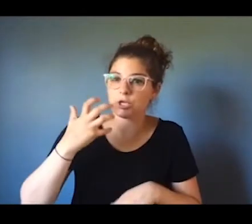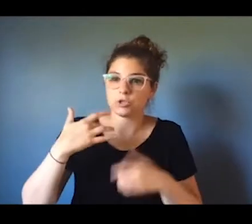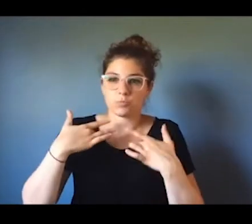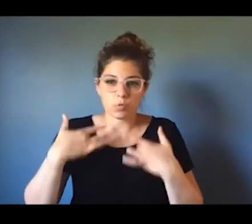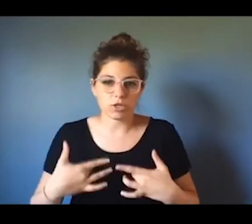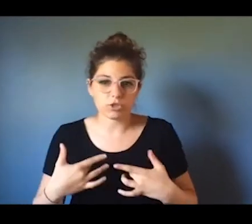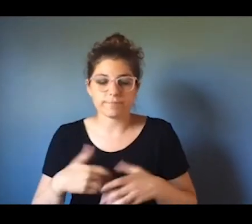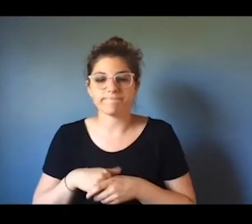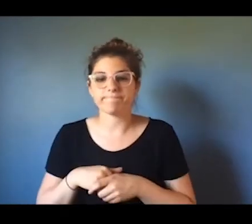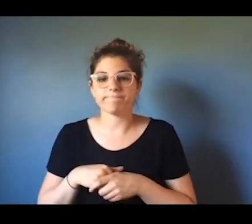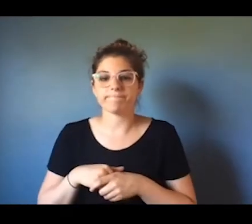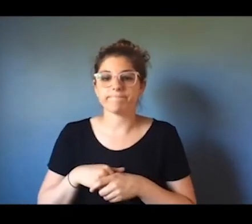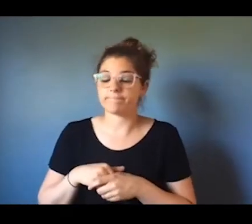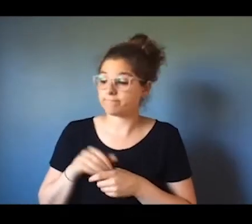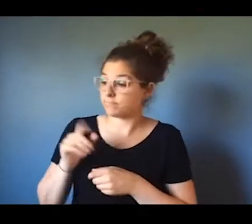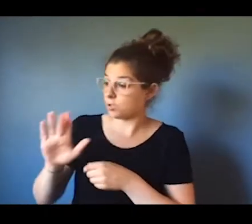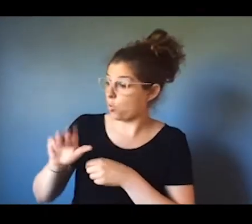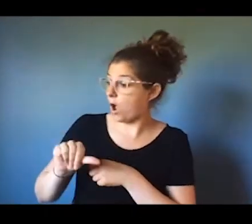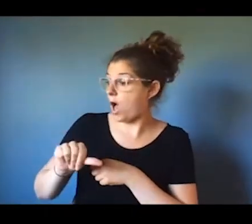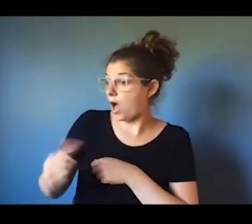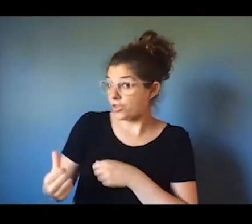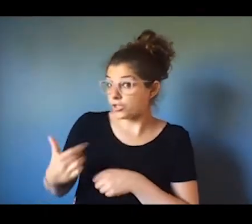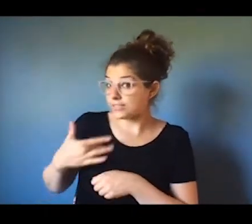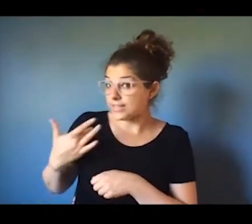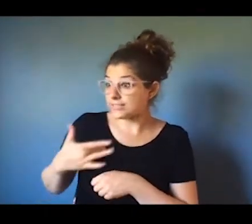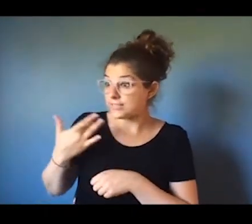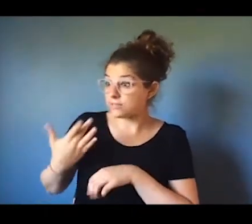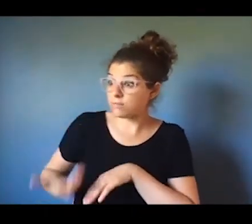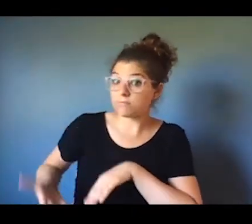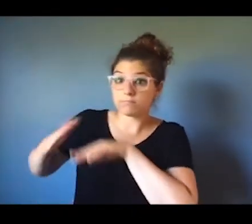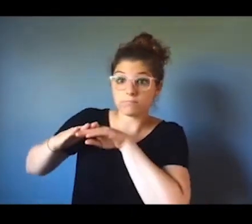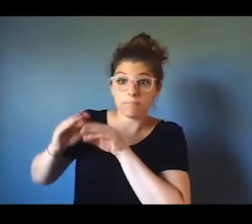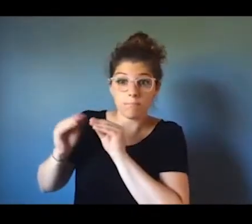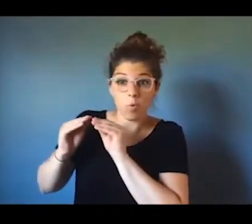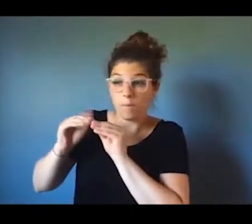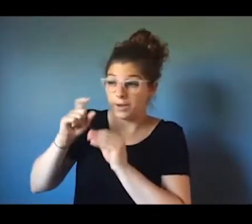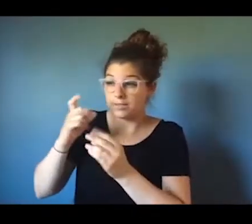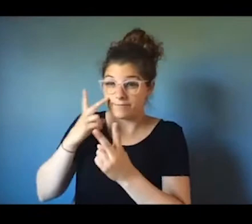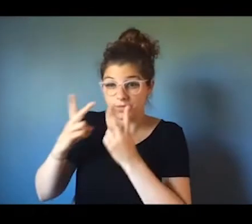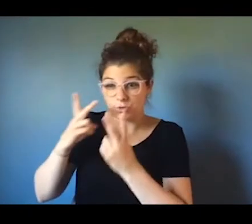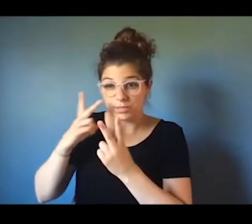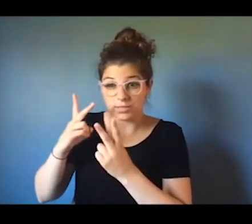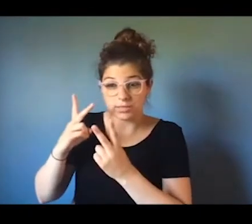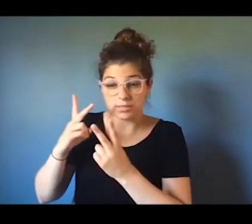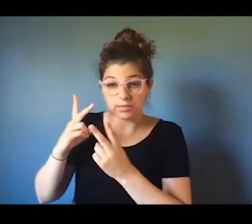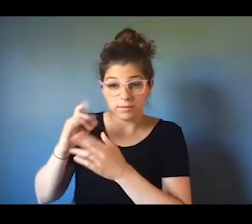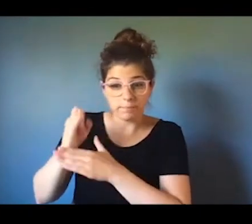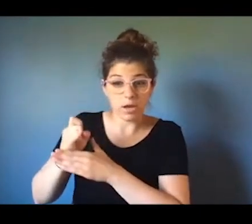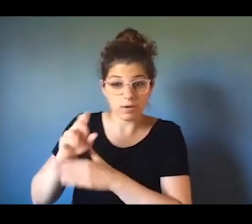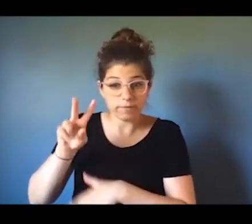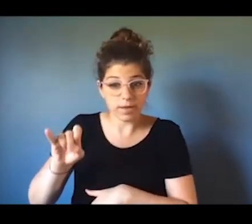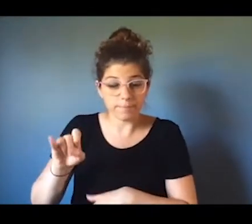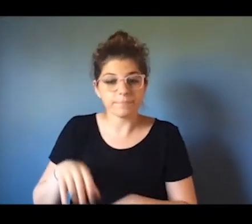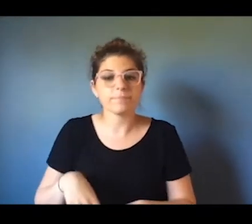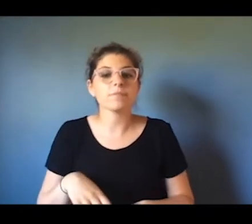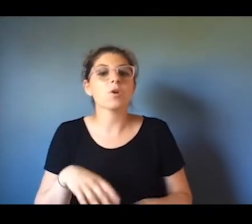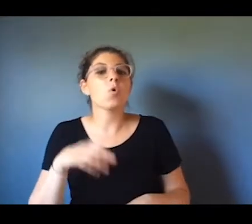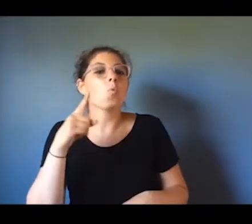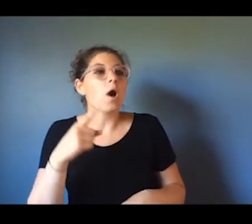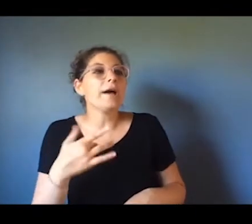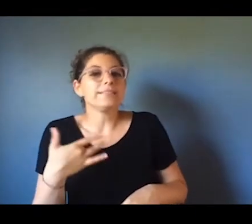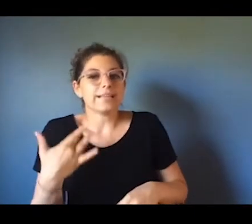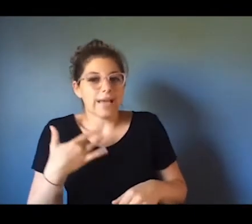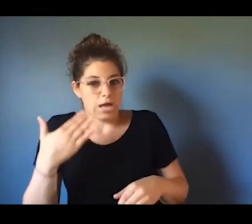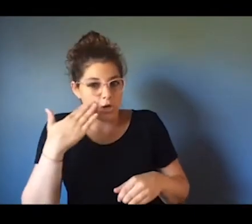able to deal with the anger and depression that I had. Would you say your other senses are heightened because you are visually impaired? Well,